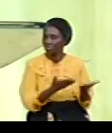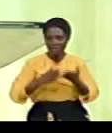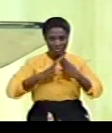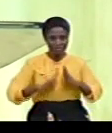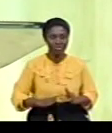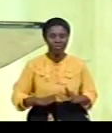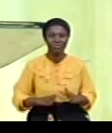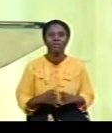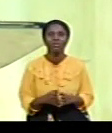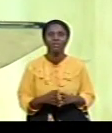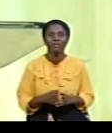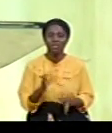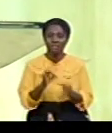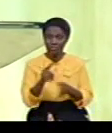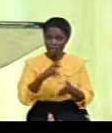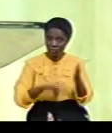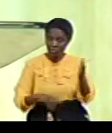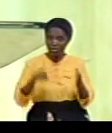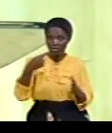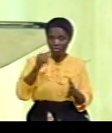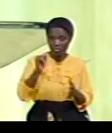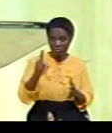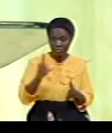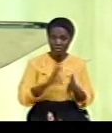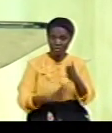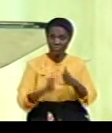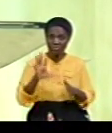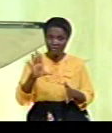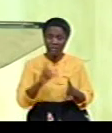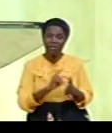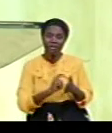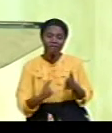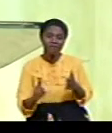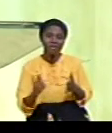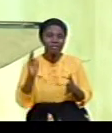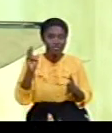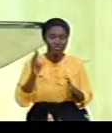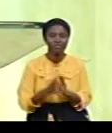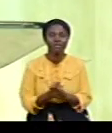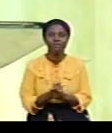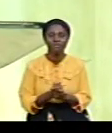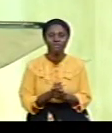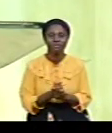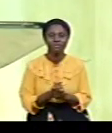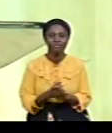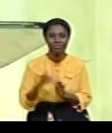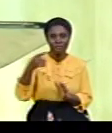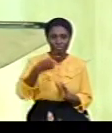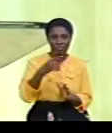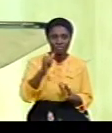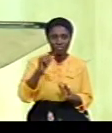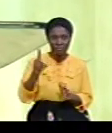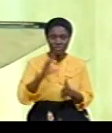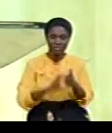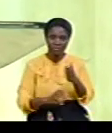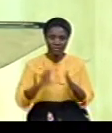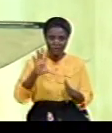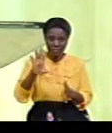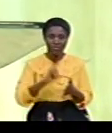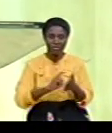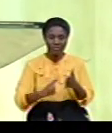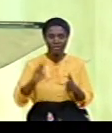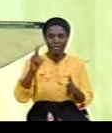chapter 5 and verse 17, Galatians chapter 5 verse 17,